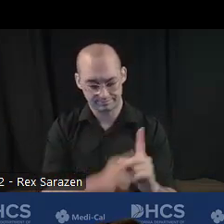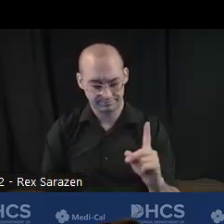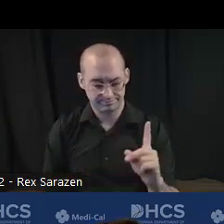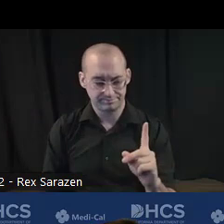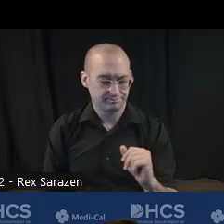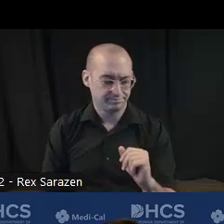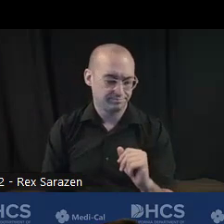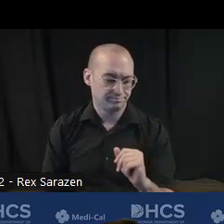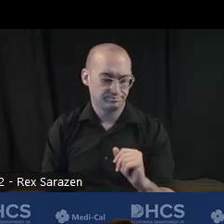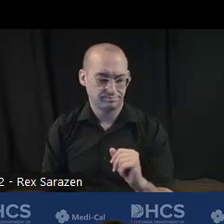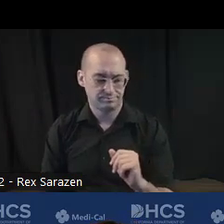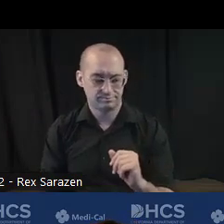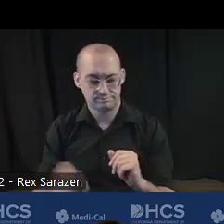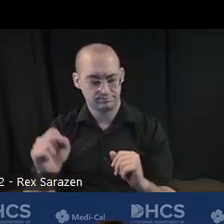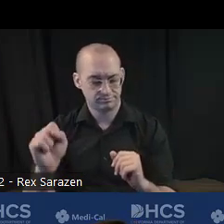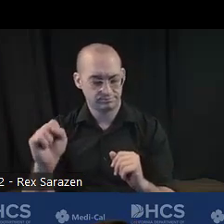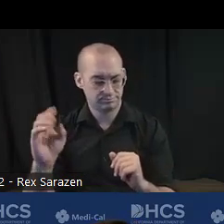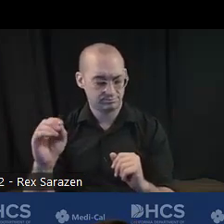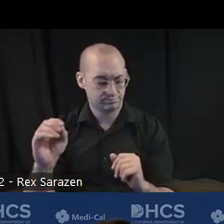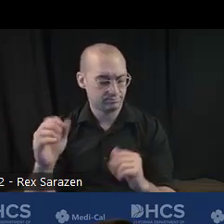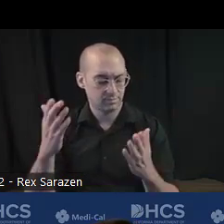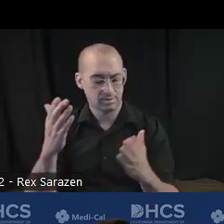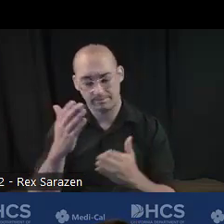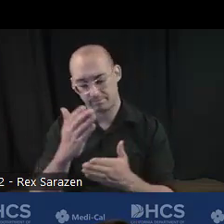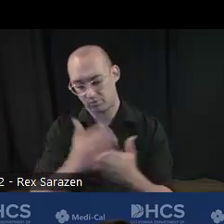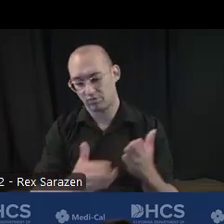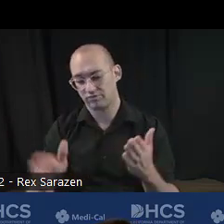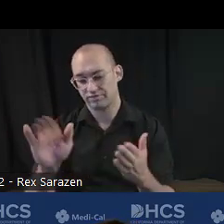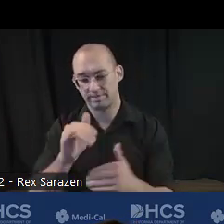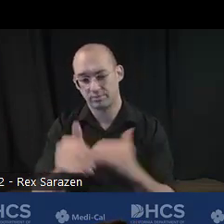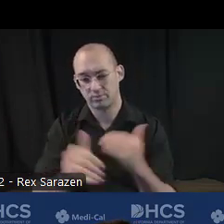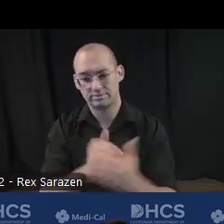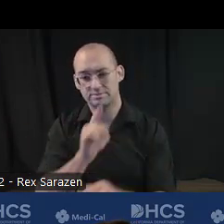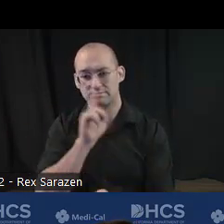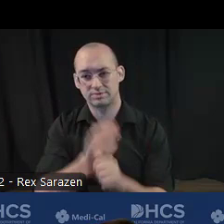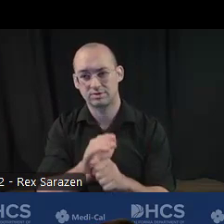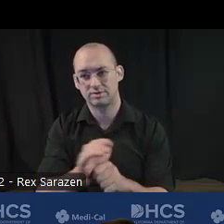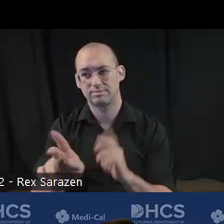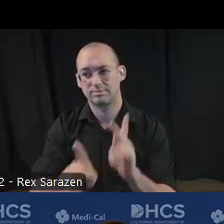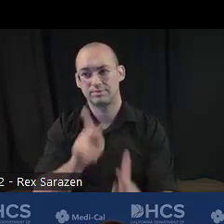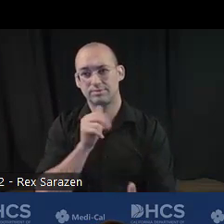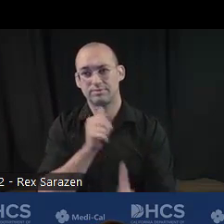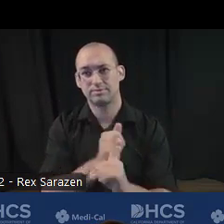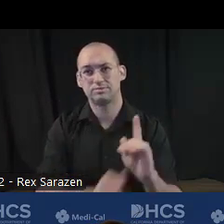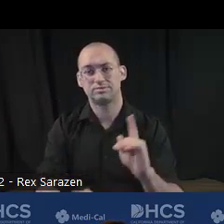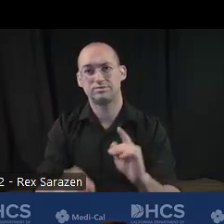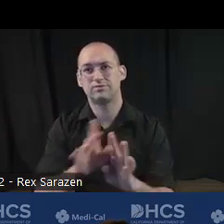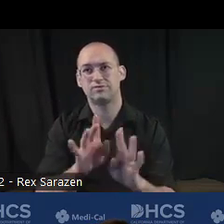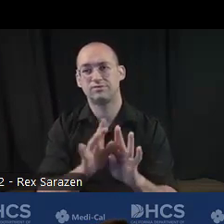And so as part of that, we're committed to ongoing stakeholder engagement and transparency throughout this process.